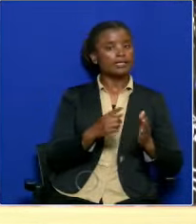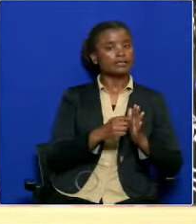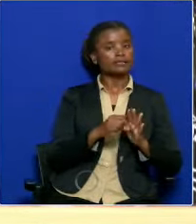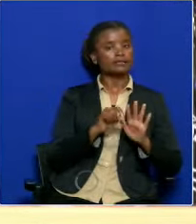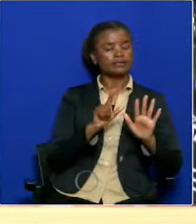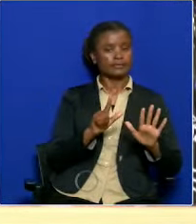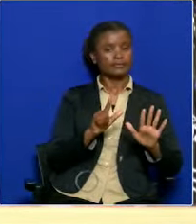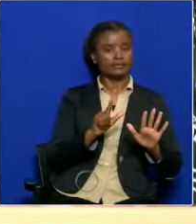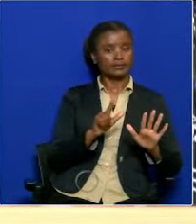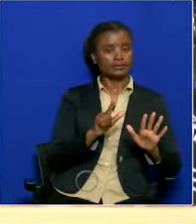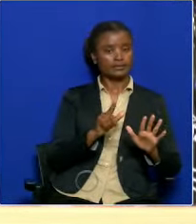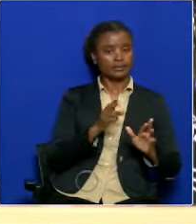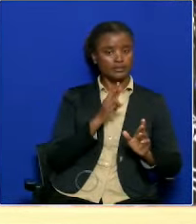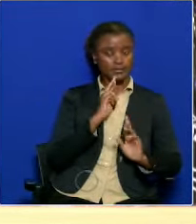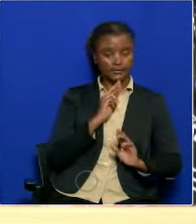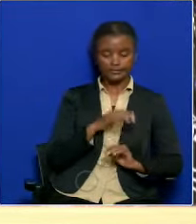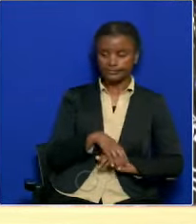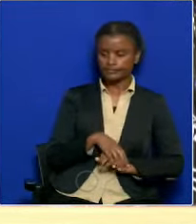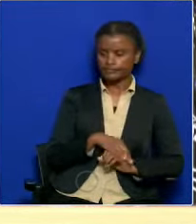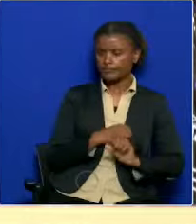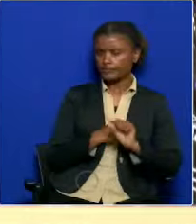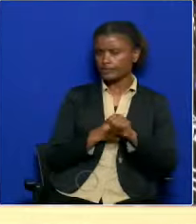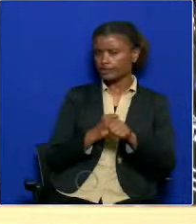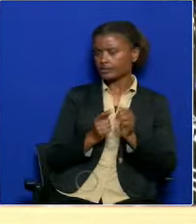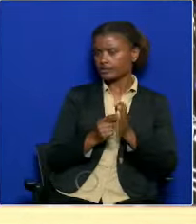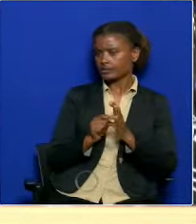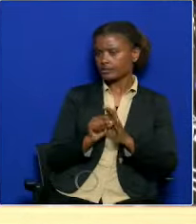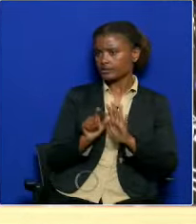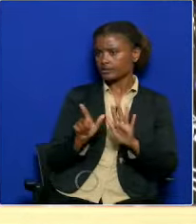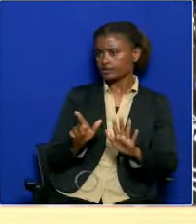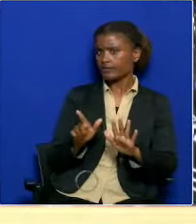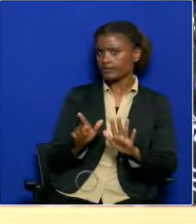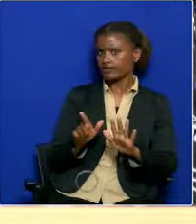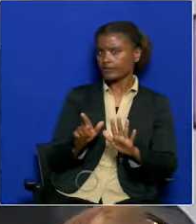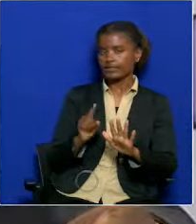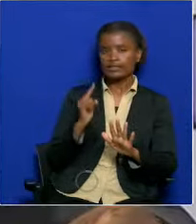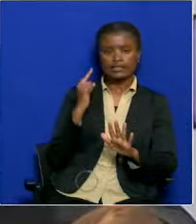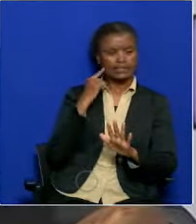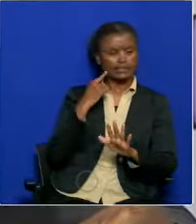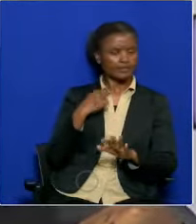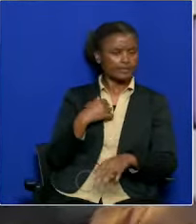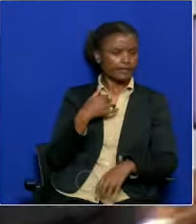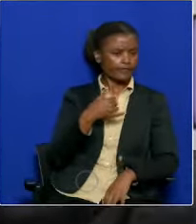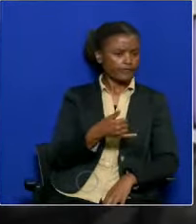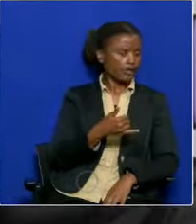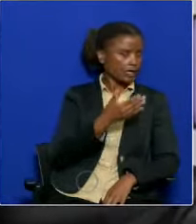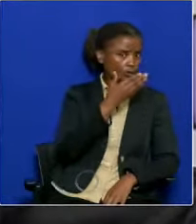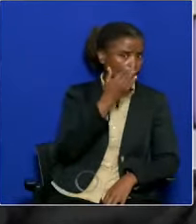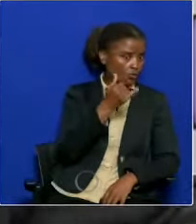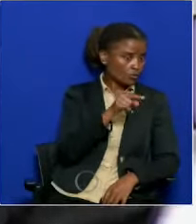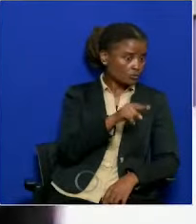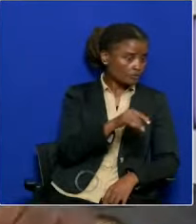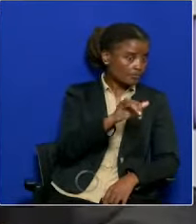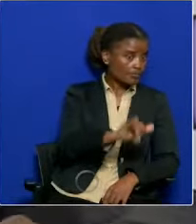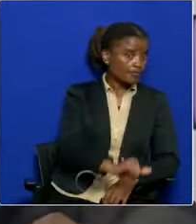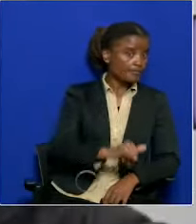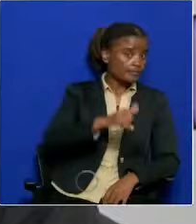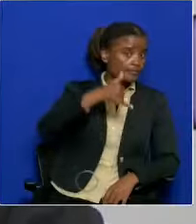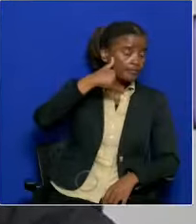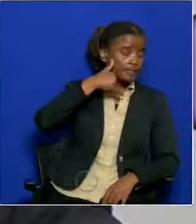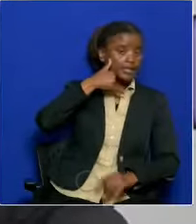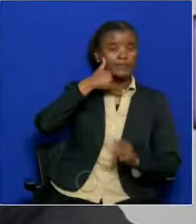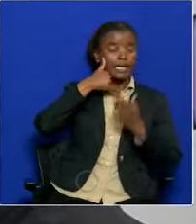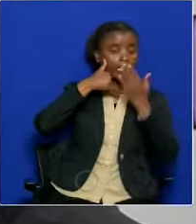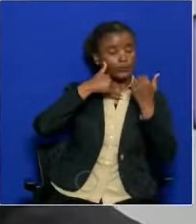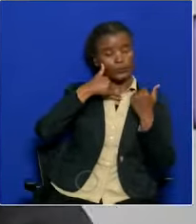Also on the 7th, I think it's me who phoned. I don't know if he answered or he didn't answer, because I remember I was in Cape